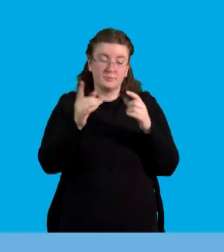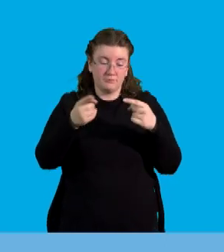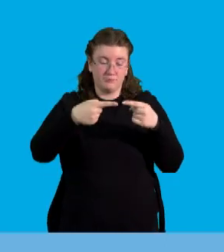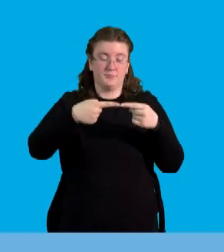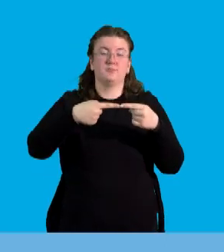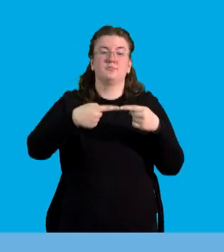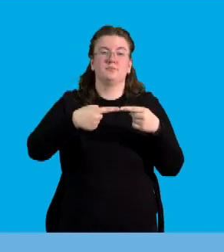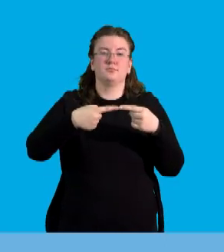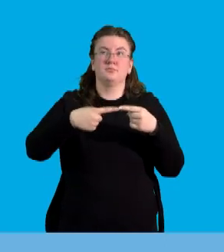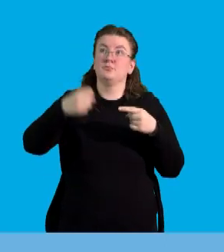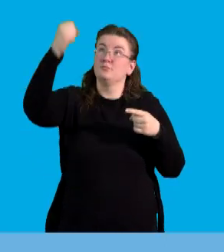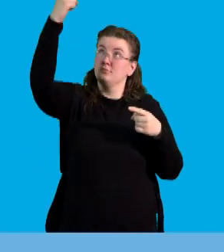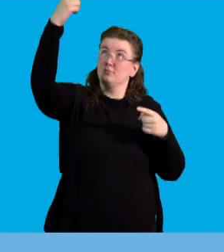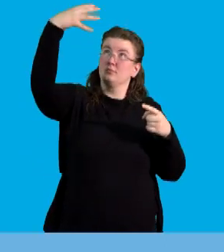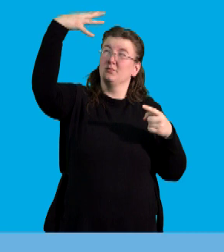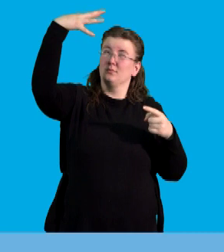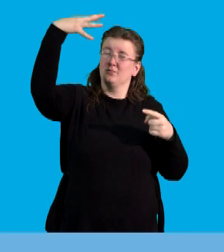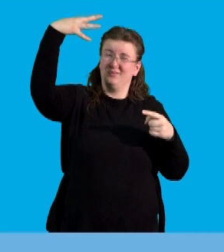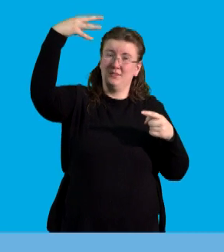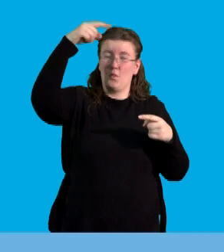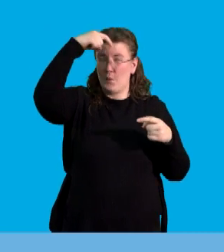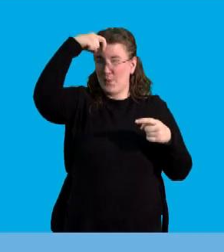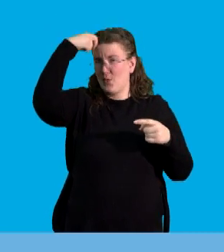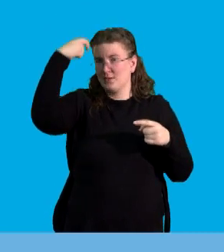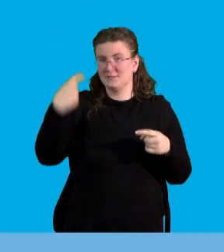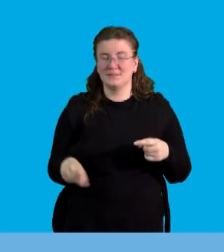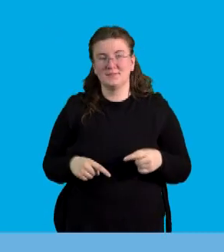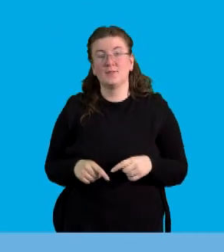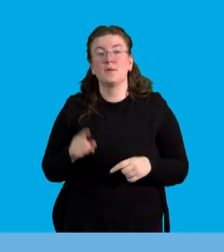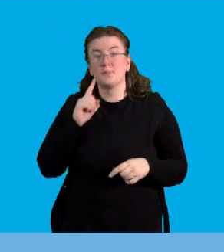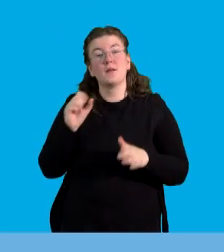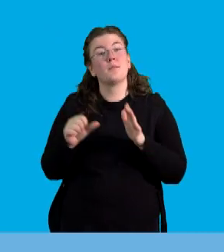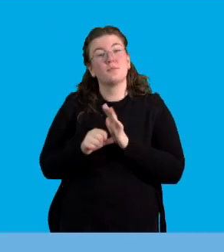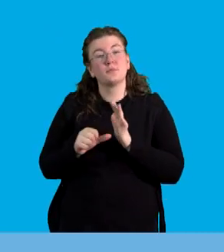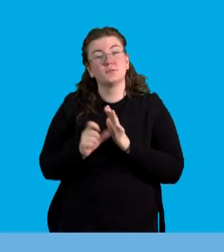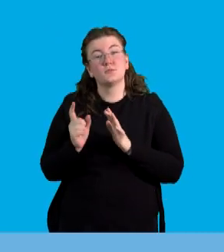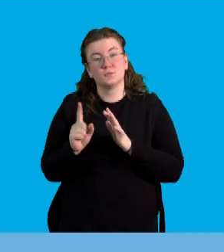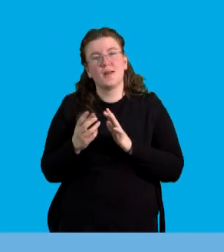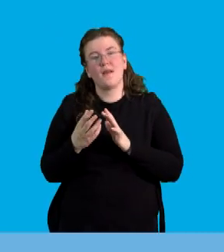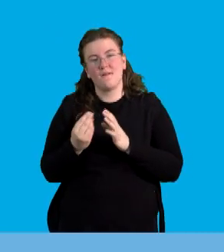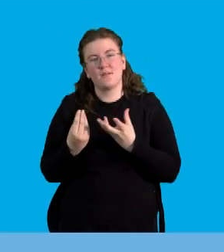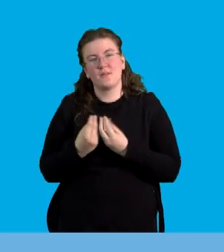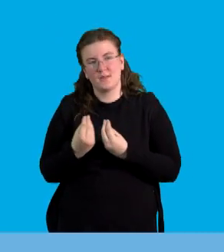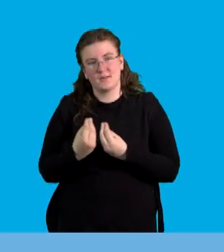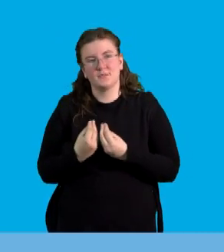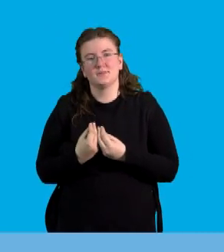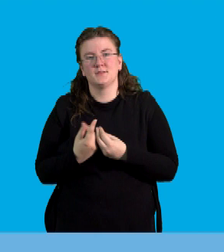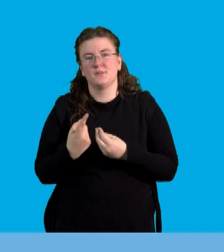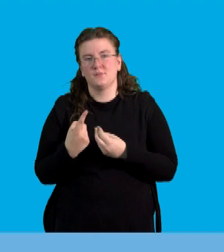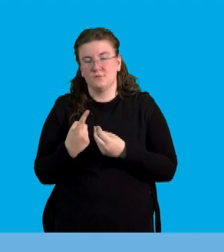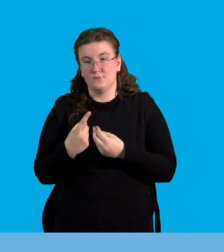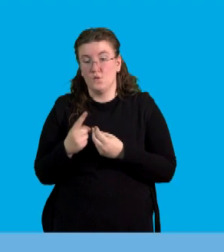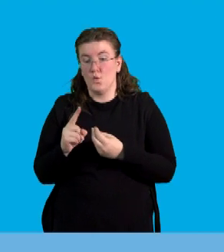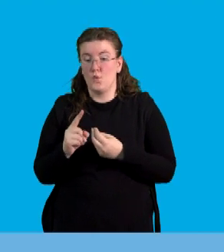they are connected in a circuit. They do, however, have important applications, that is, in the provisioning of heat and light.